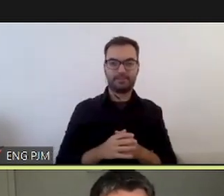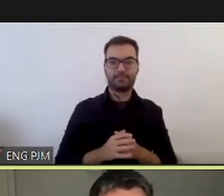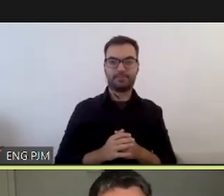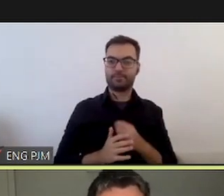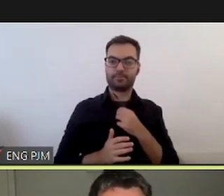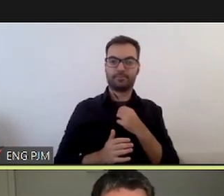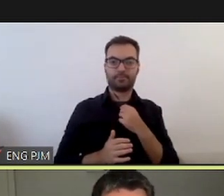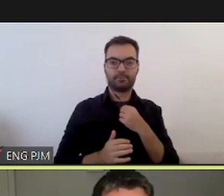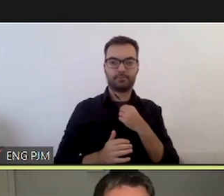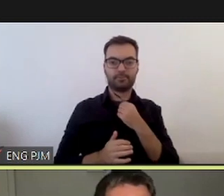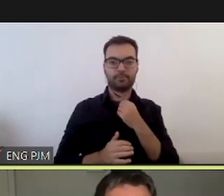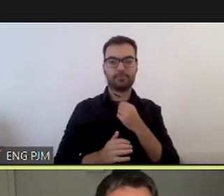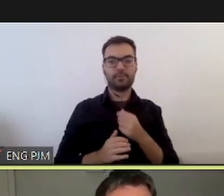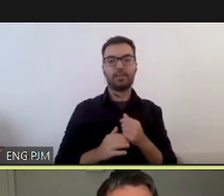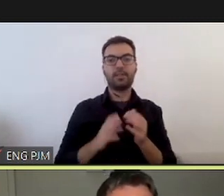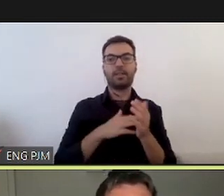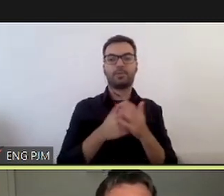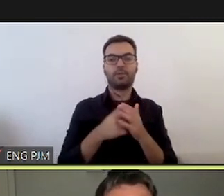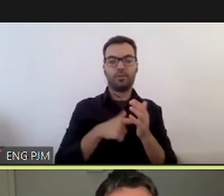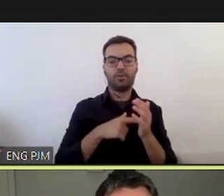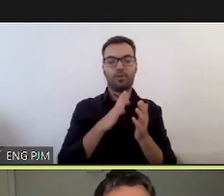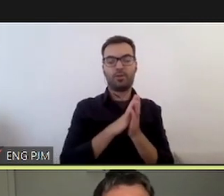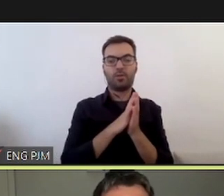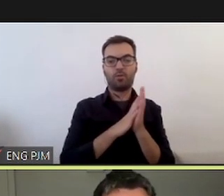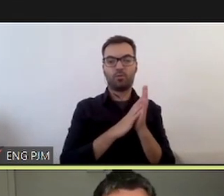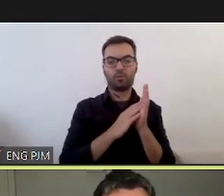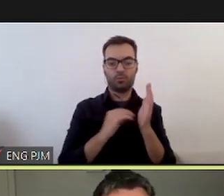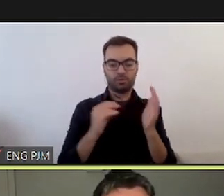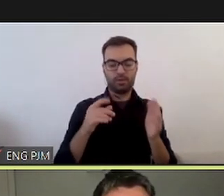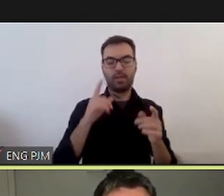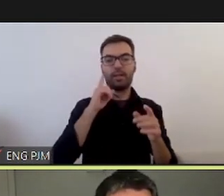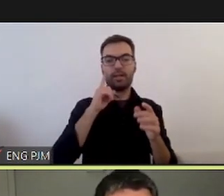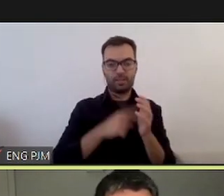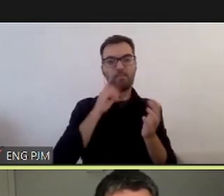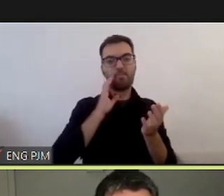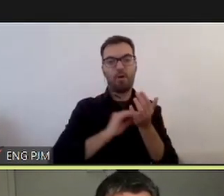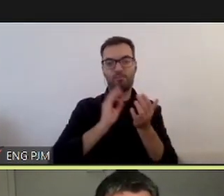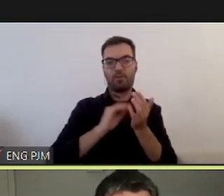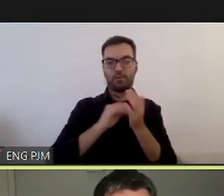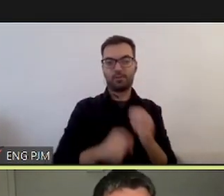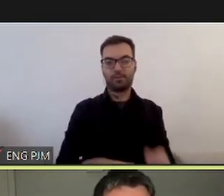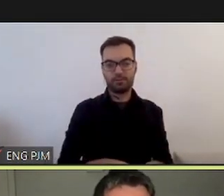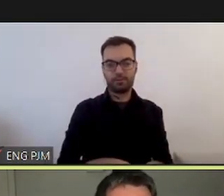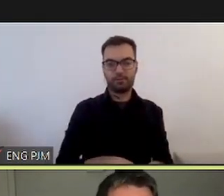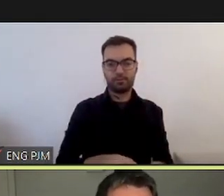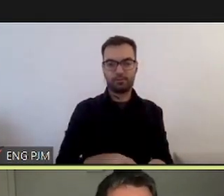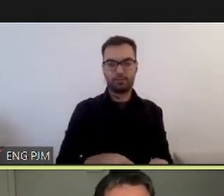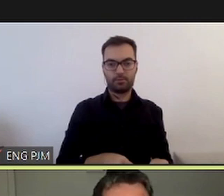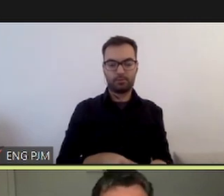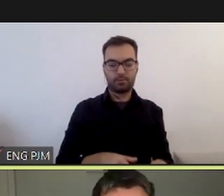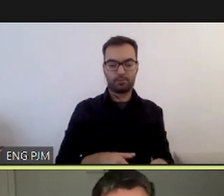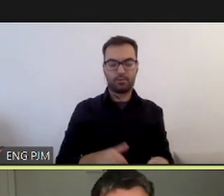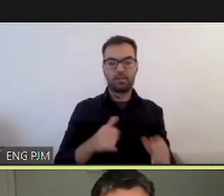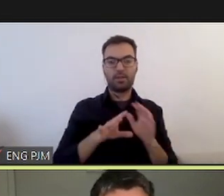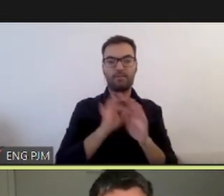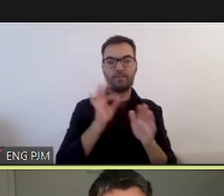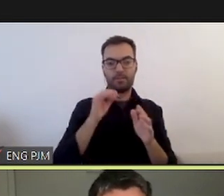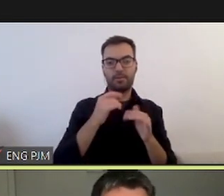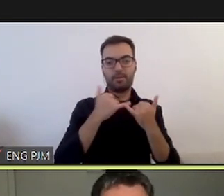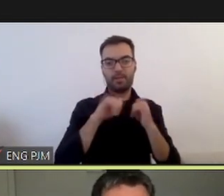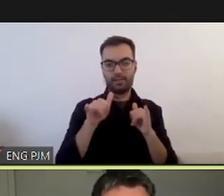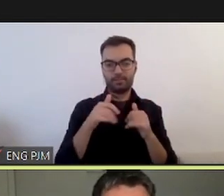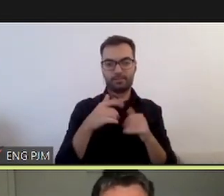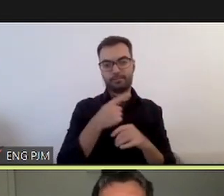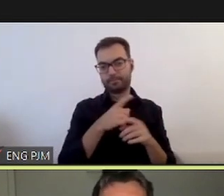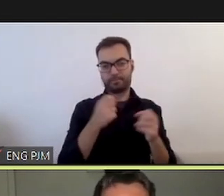advertisement, but this is, let's say, the template that is really repeat around and around. If we select a different one,